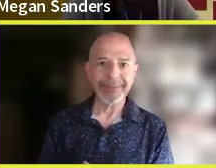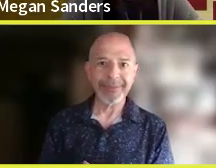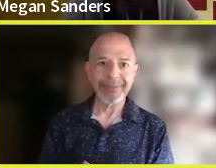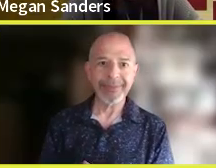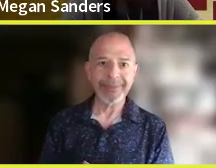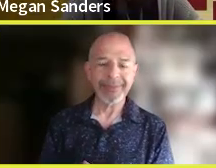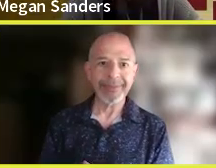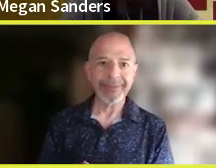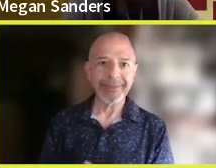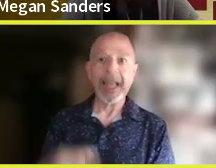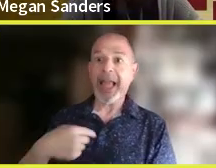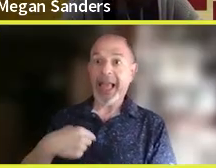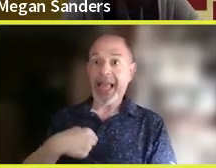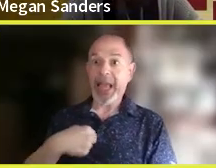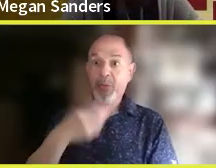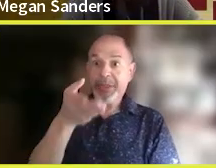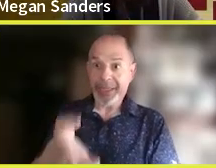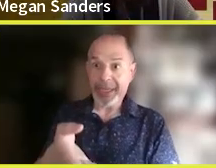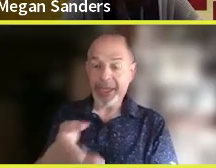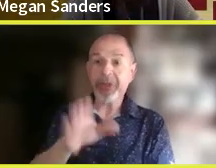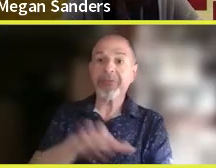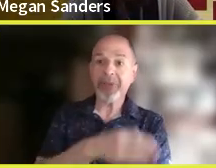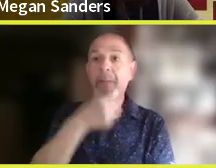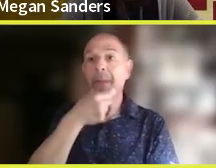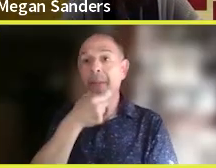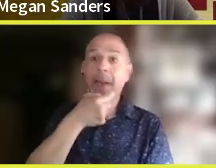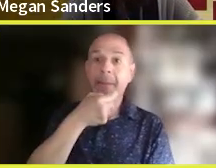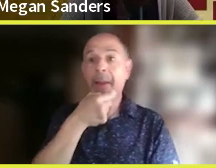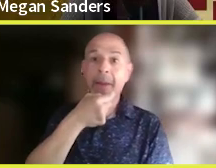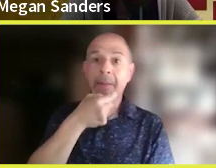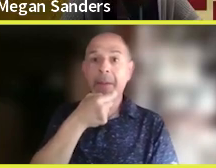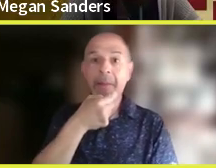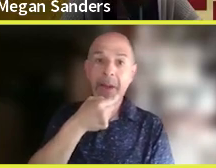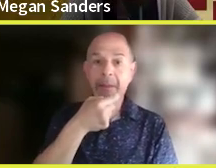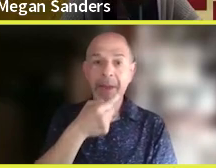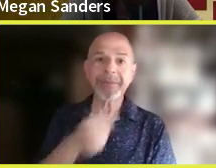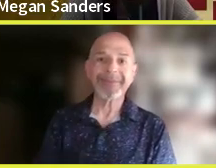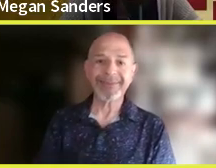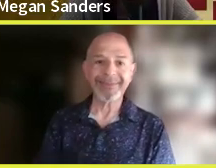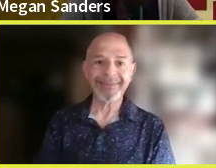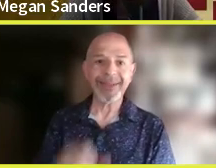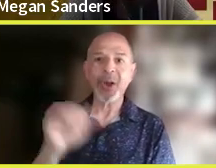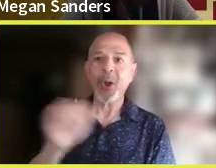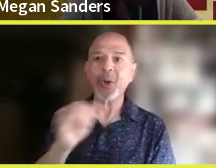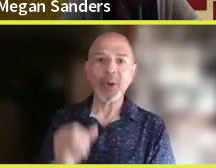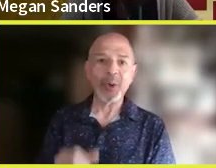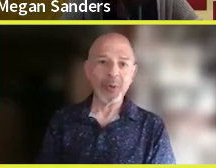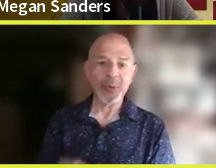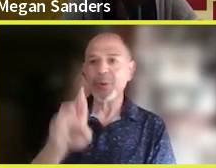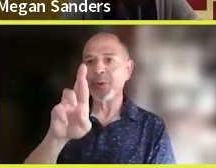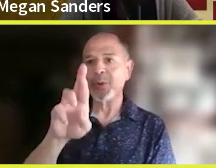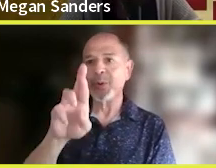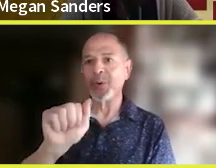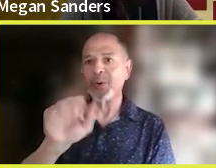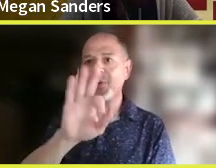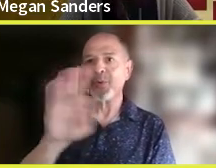Firework. And I gave the winners to the for the raffles. That's right. The Trailblazers dinner